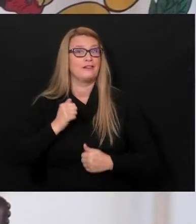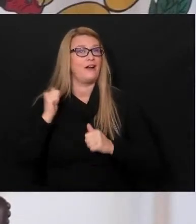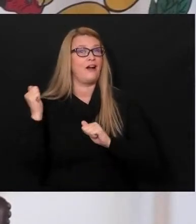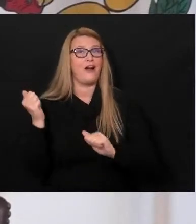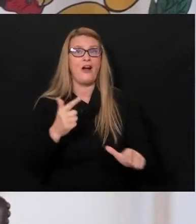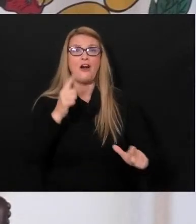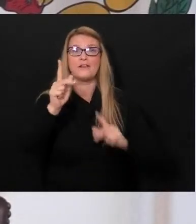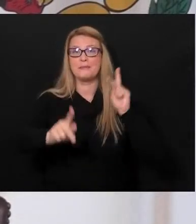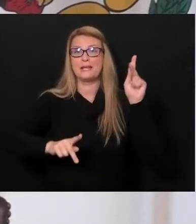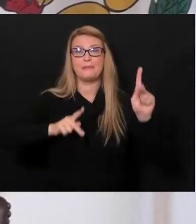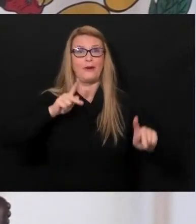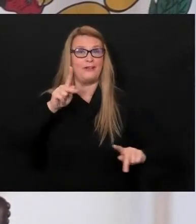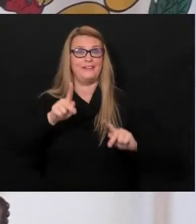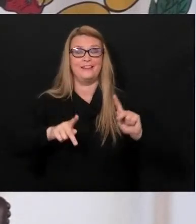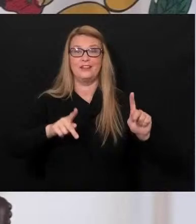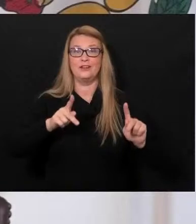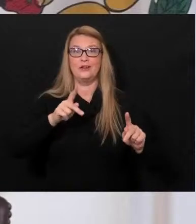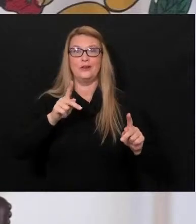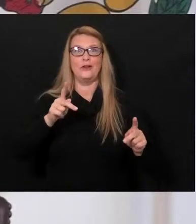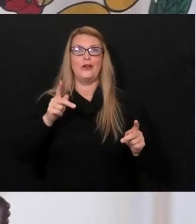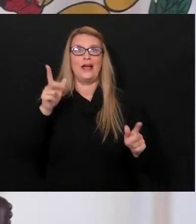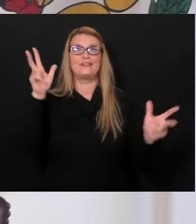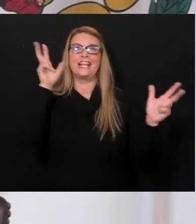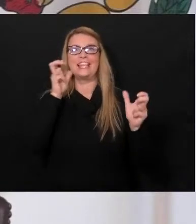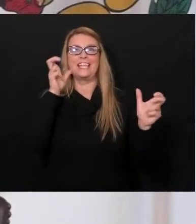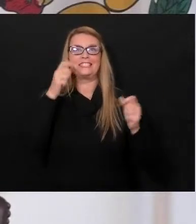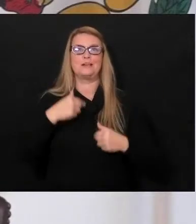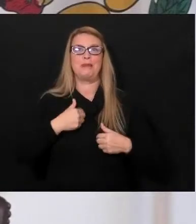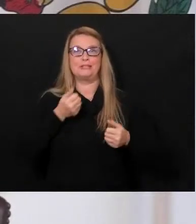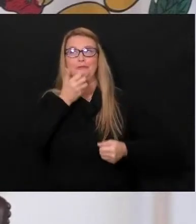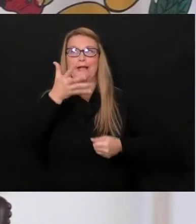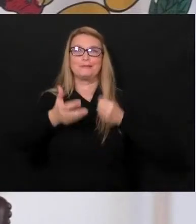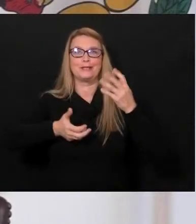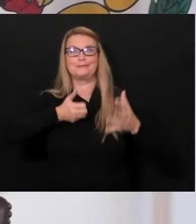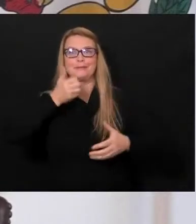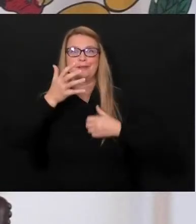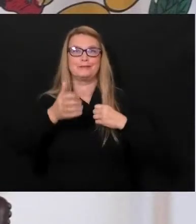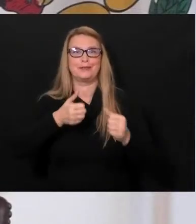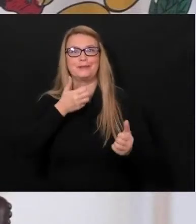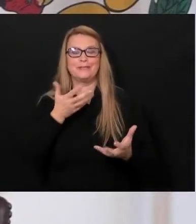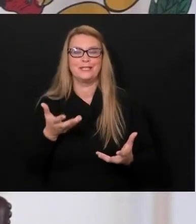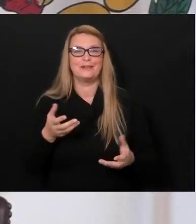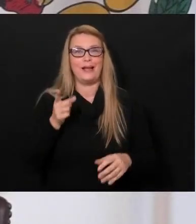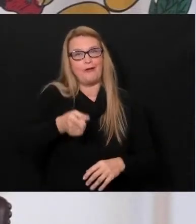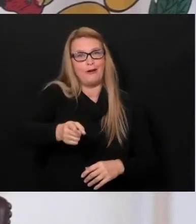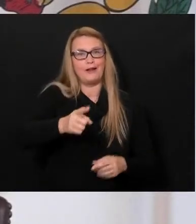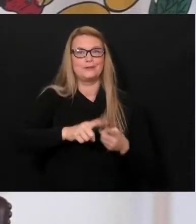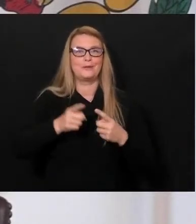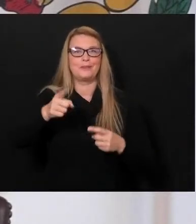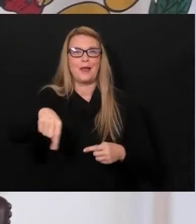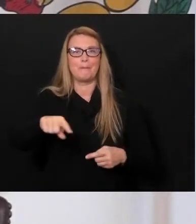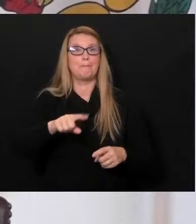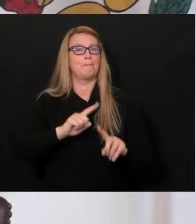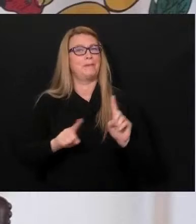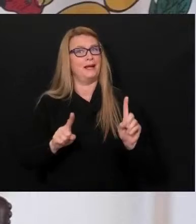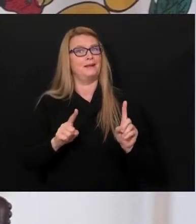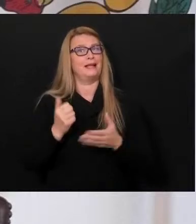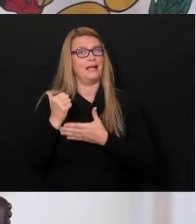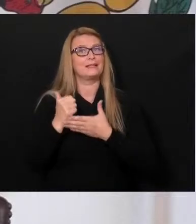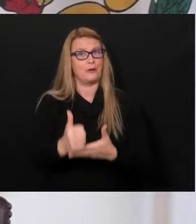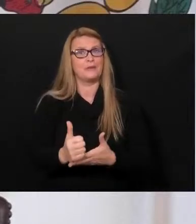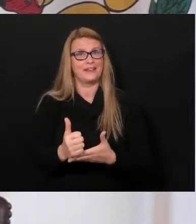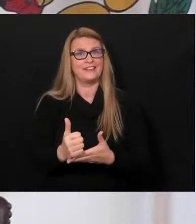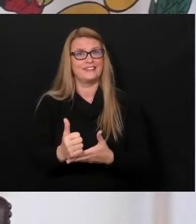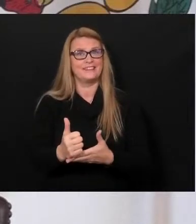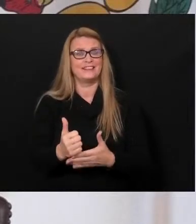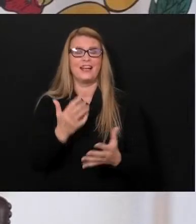to listen to me scream and jump up and down and do everything in the world, but really and truly it's working. And